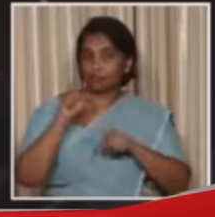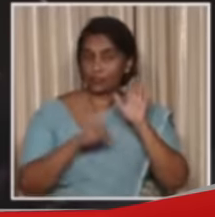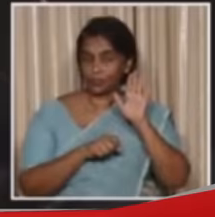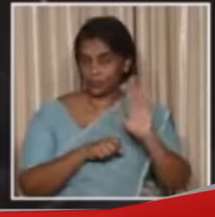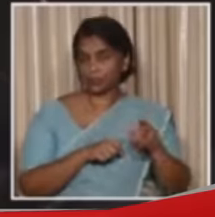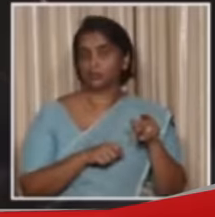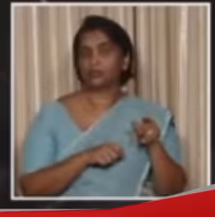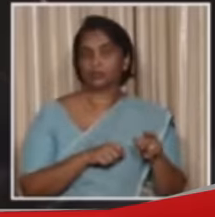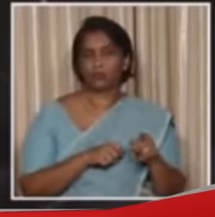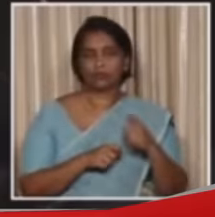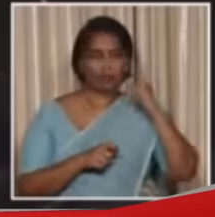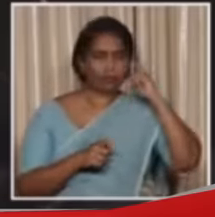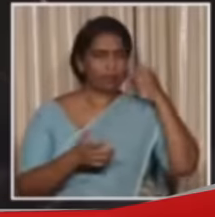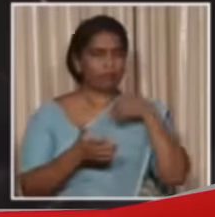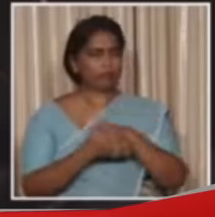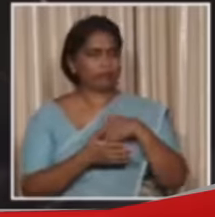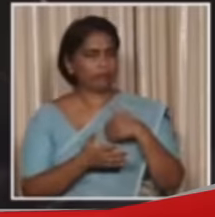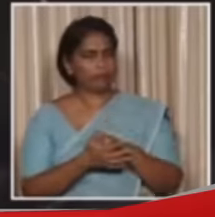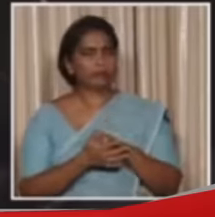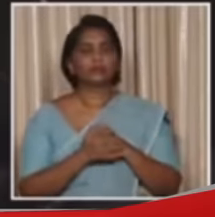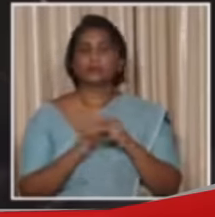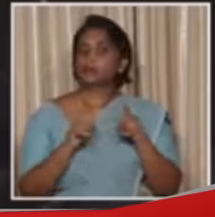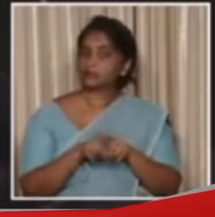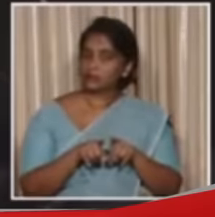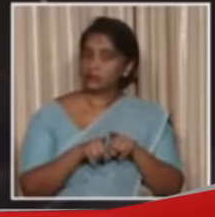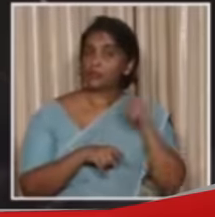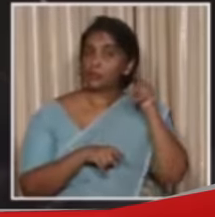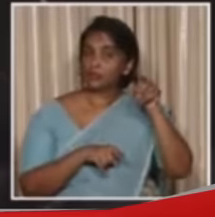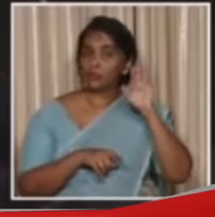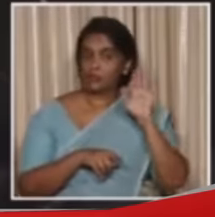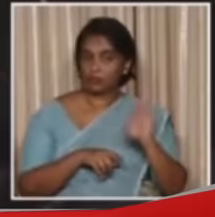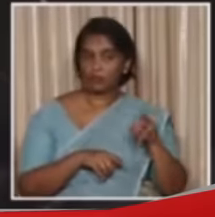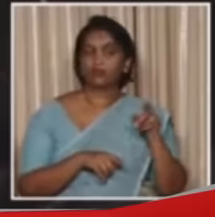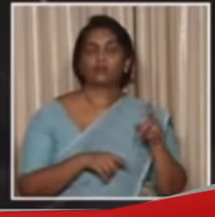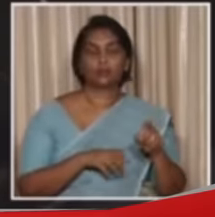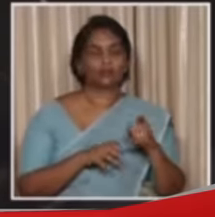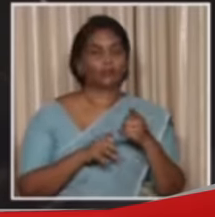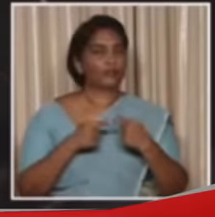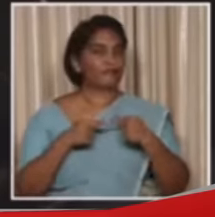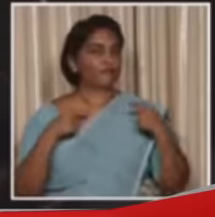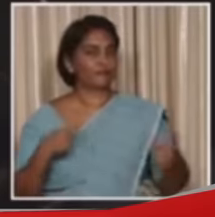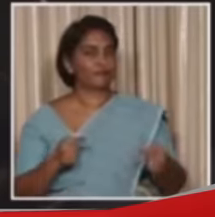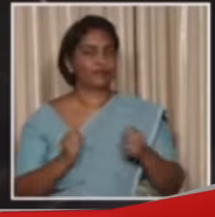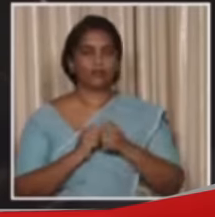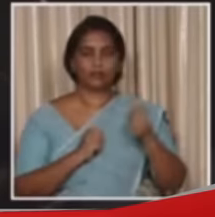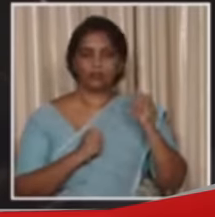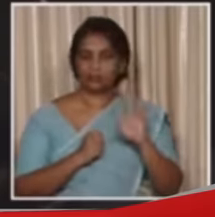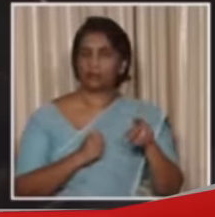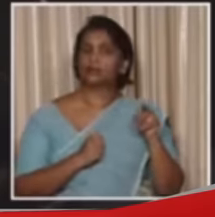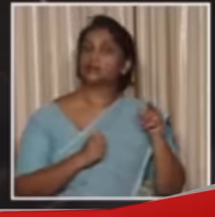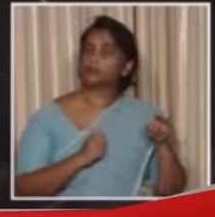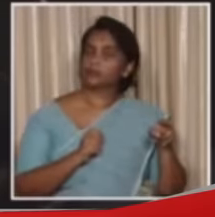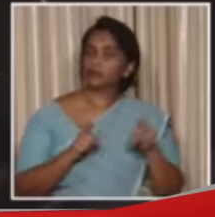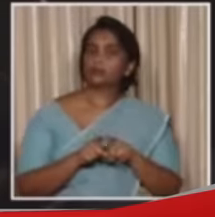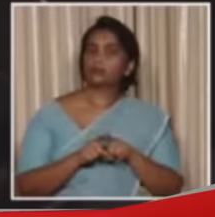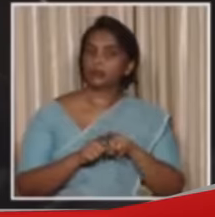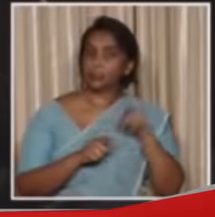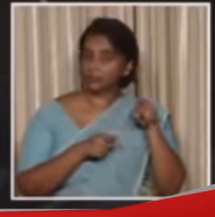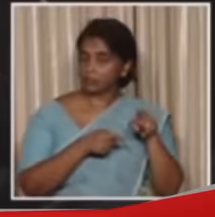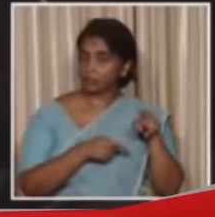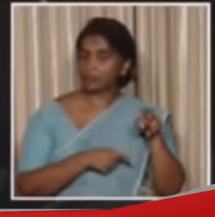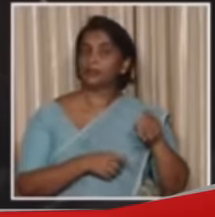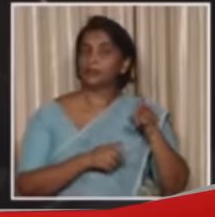to bear the burden of these economic reforms when those who are responsible for the economic crisis